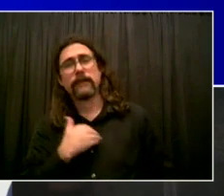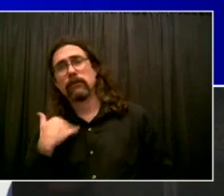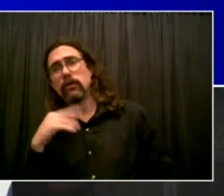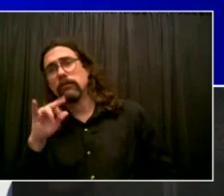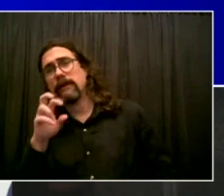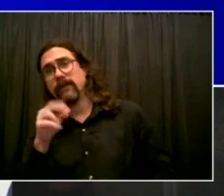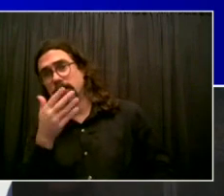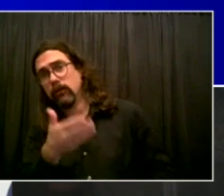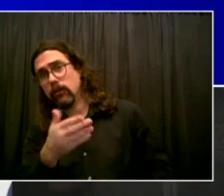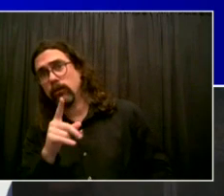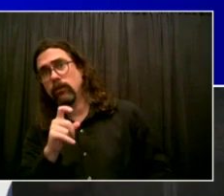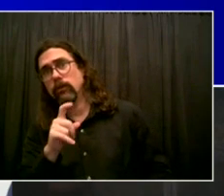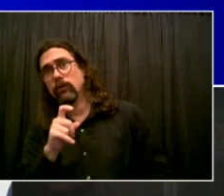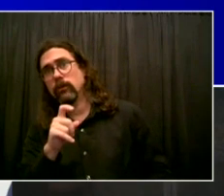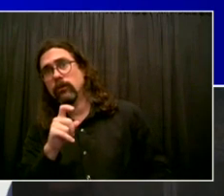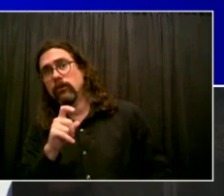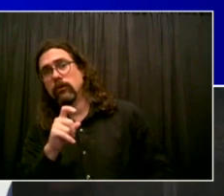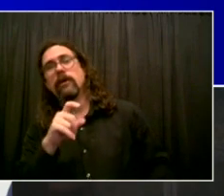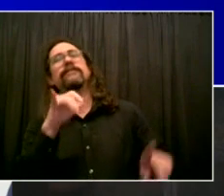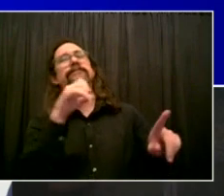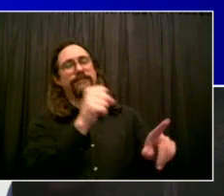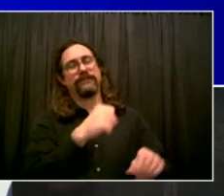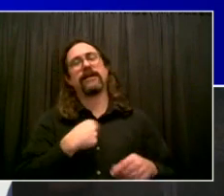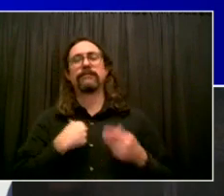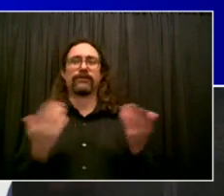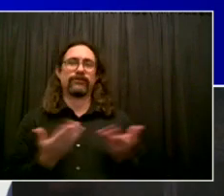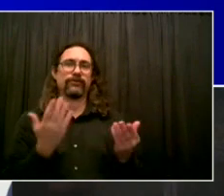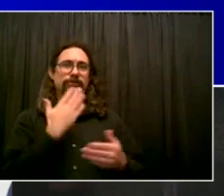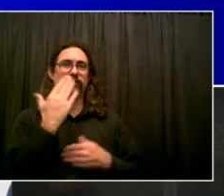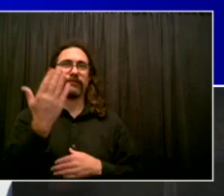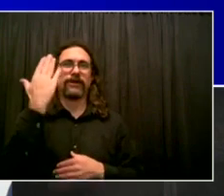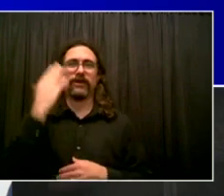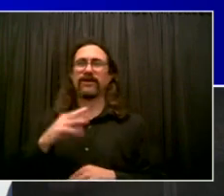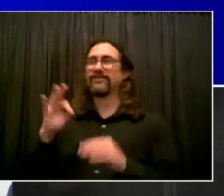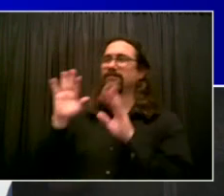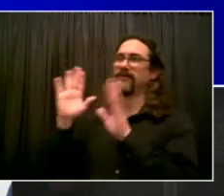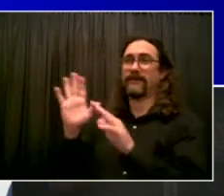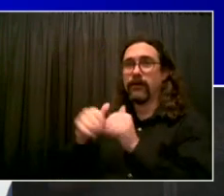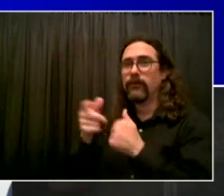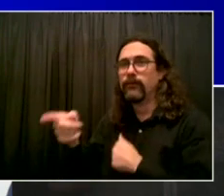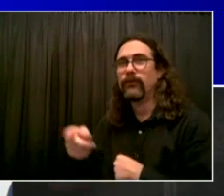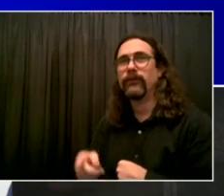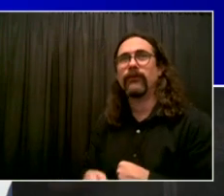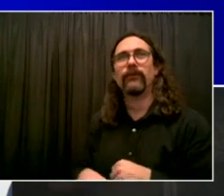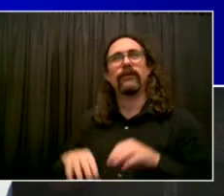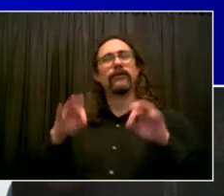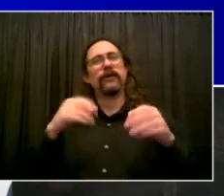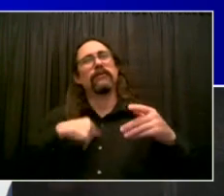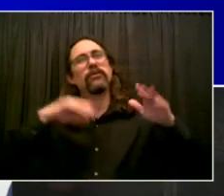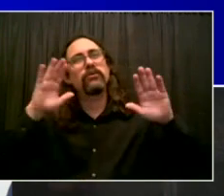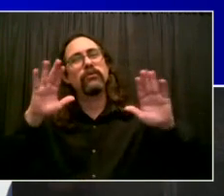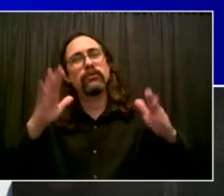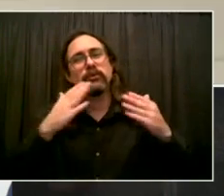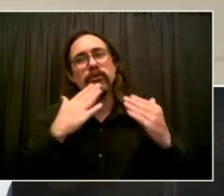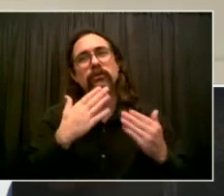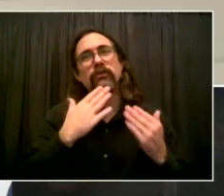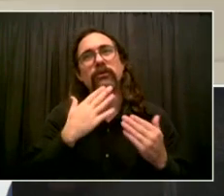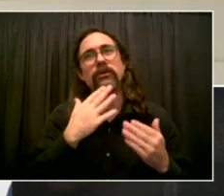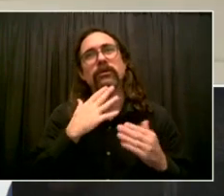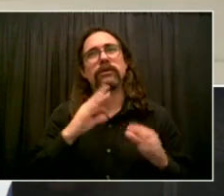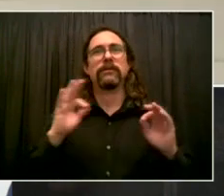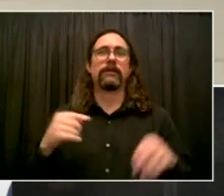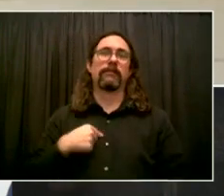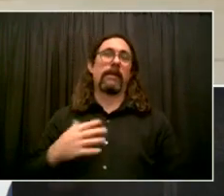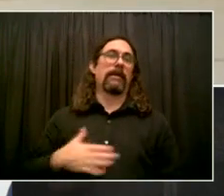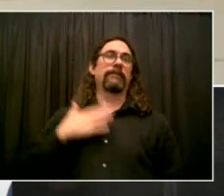I'm here. Good morning. There you go. How's it going? It's going really well. I'm just so happy to be here. Good